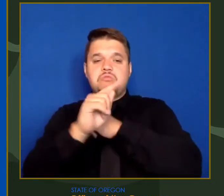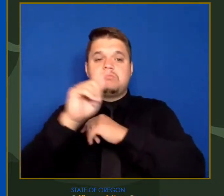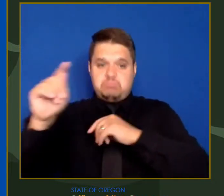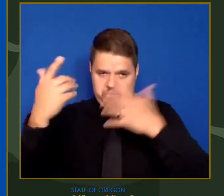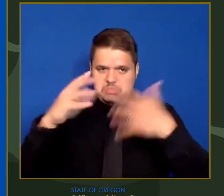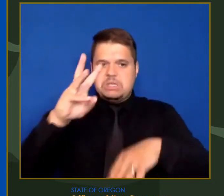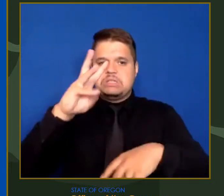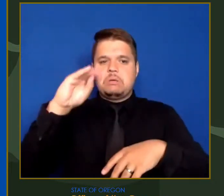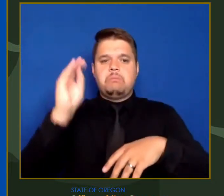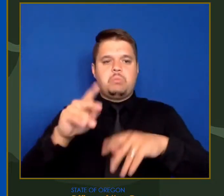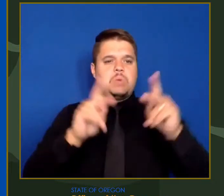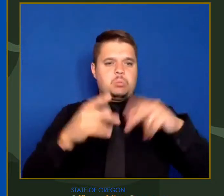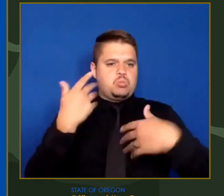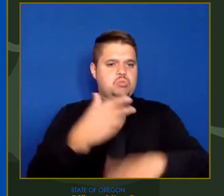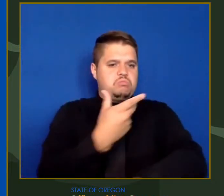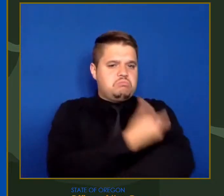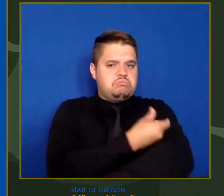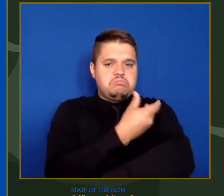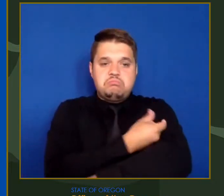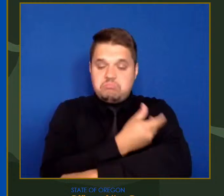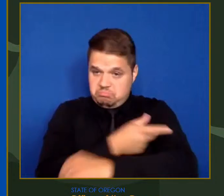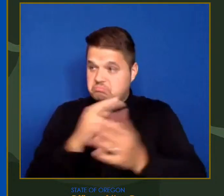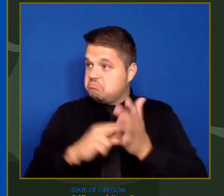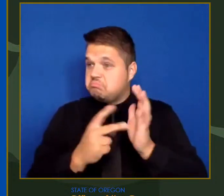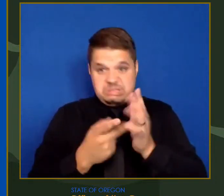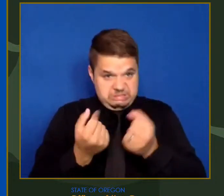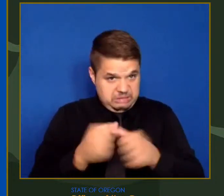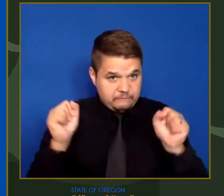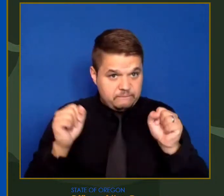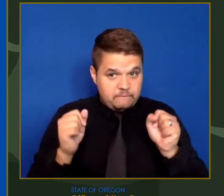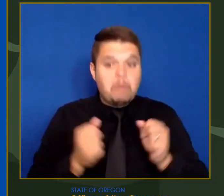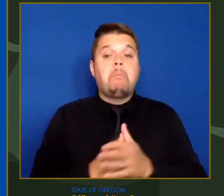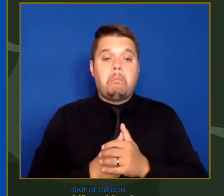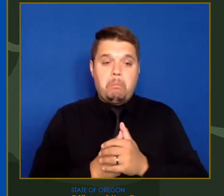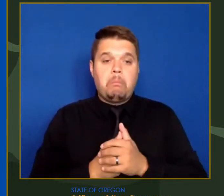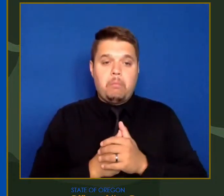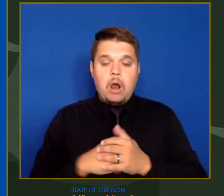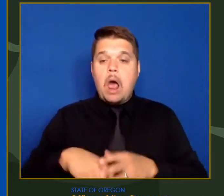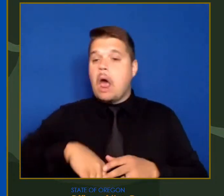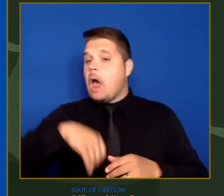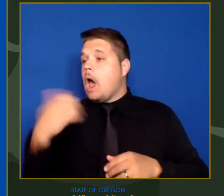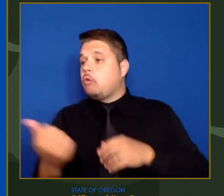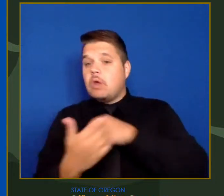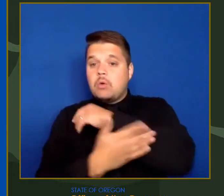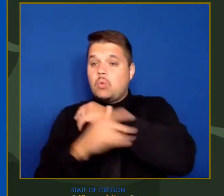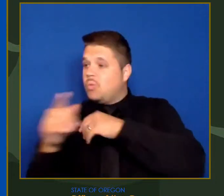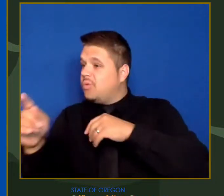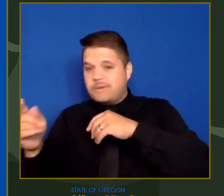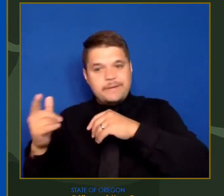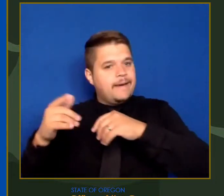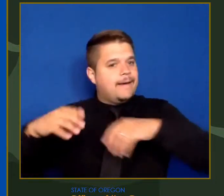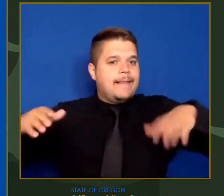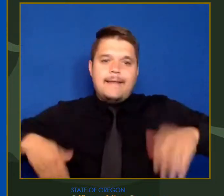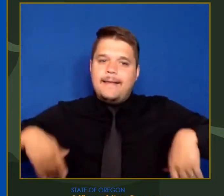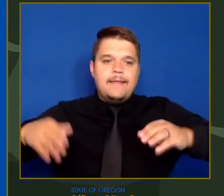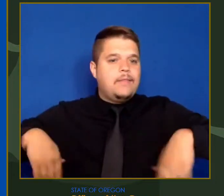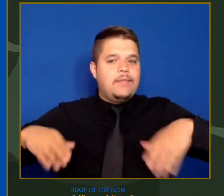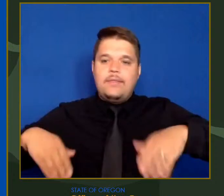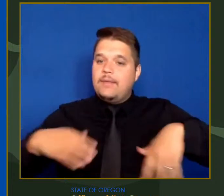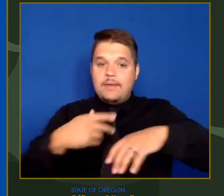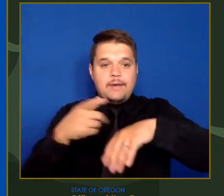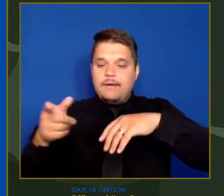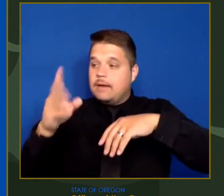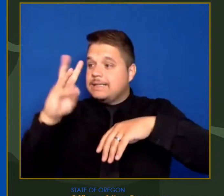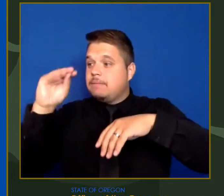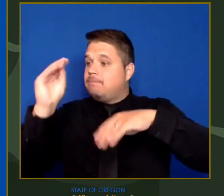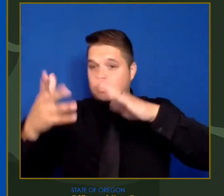Conversely, Crook, Klamath, and Harney counties have lower than median vaccination rates, but significantly higher than median case rates over the past